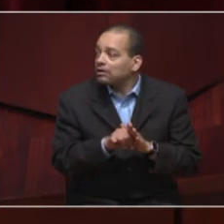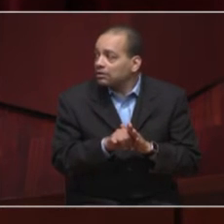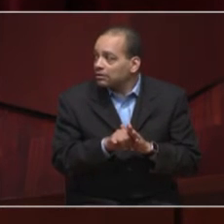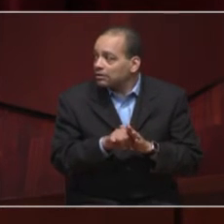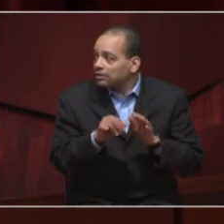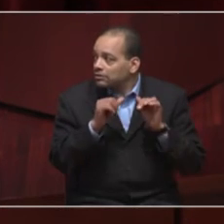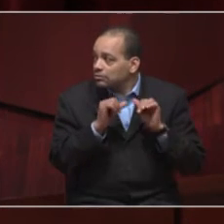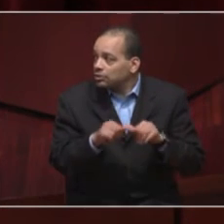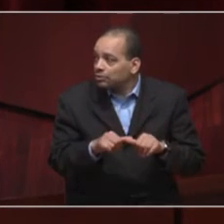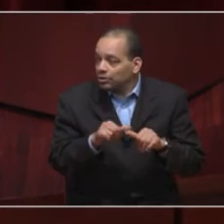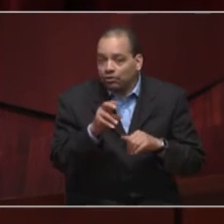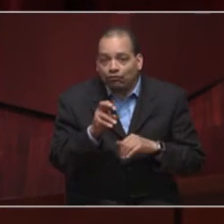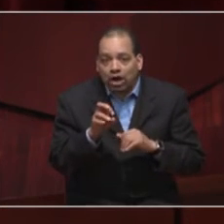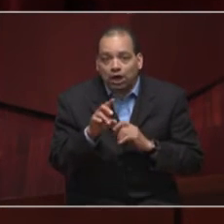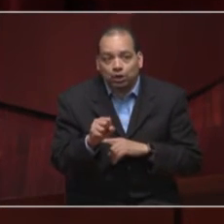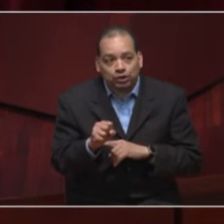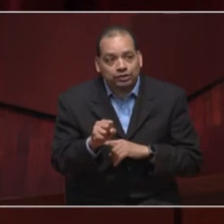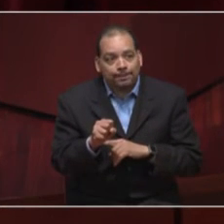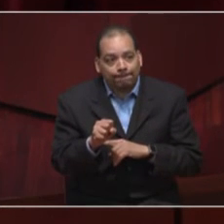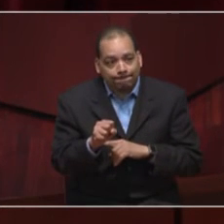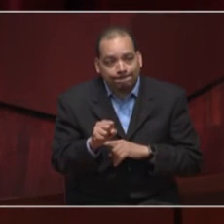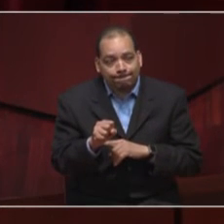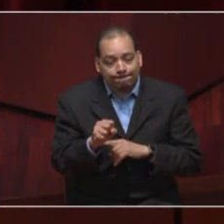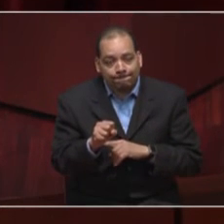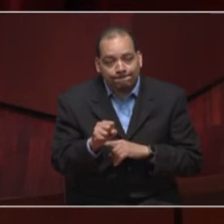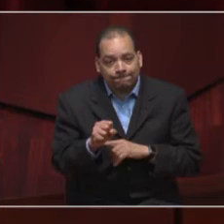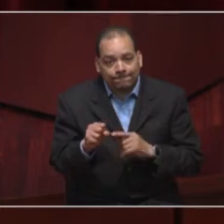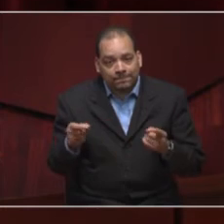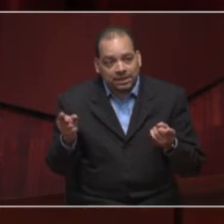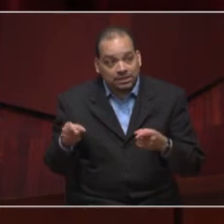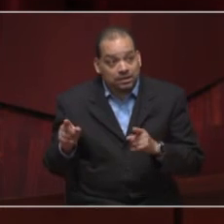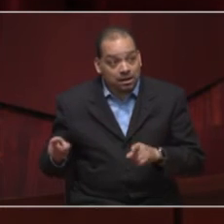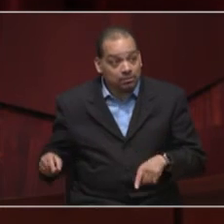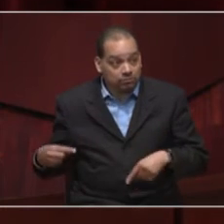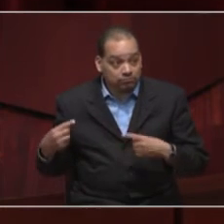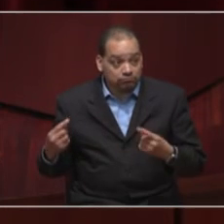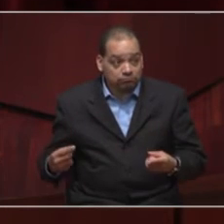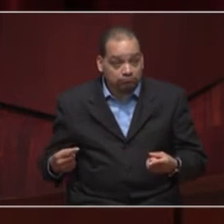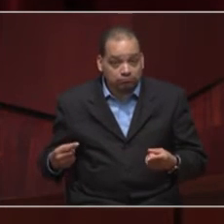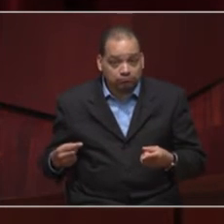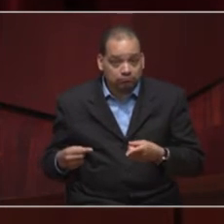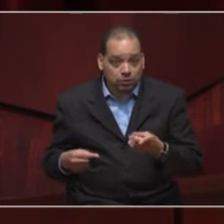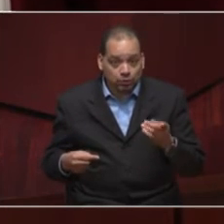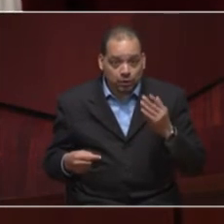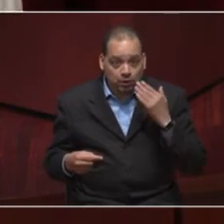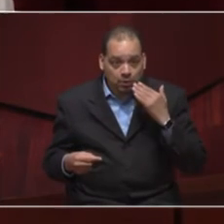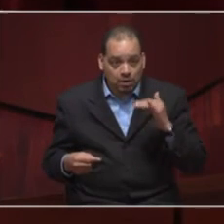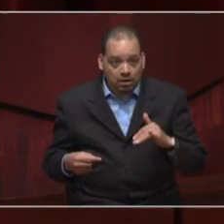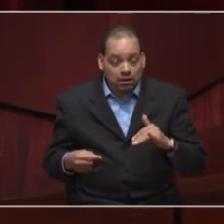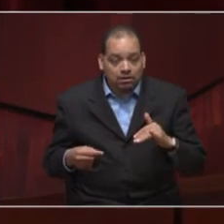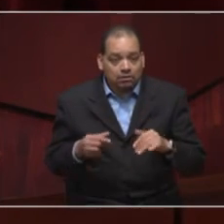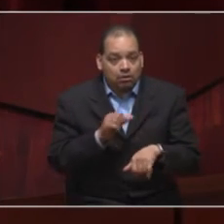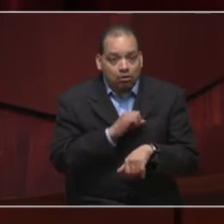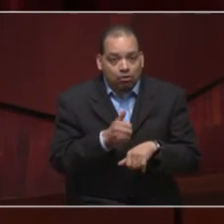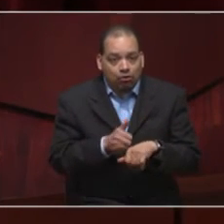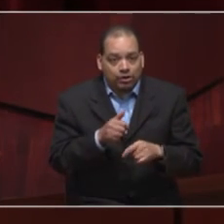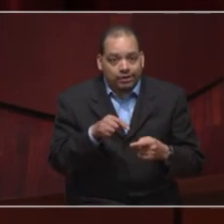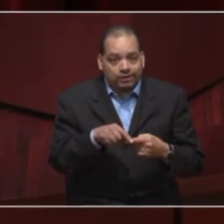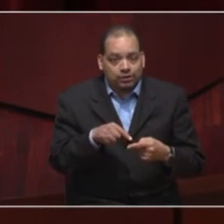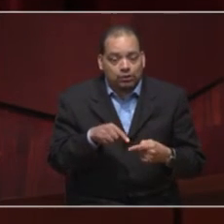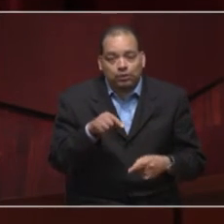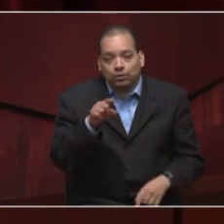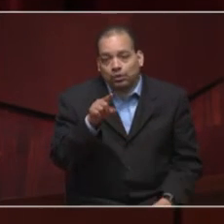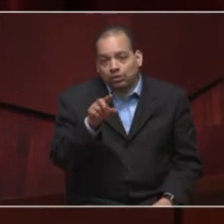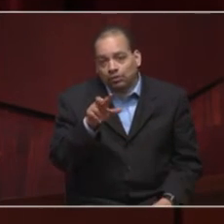permanent, because things happen, as we all know. The wrong authority gets put on the 135, or somebody miskeys